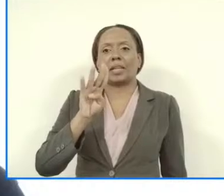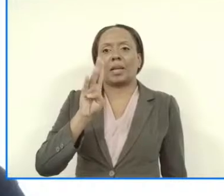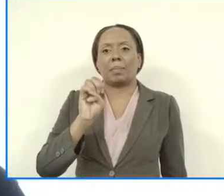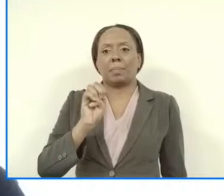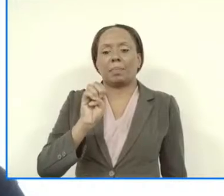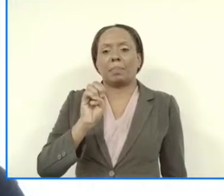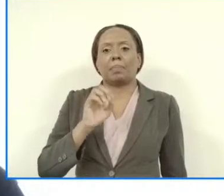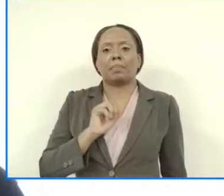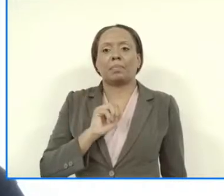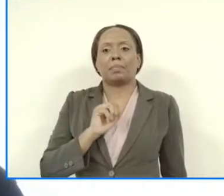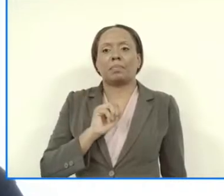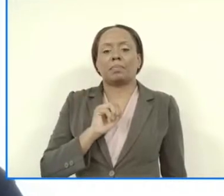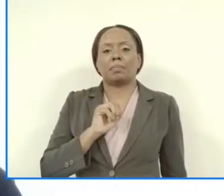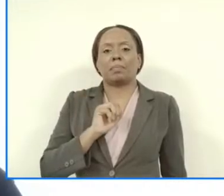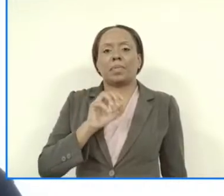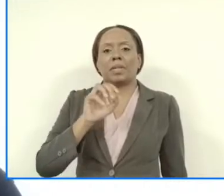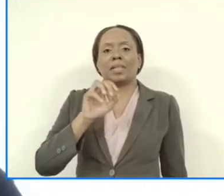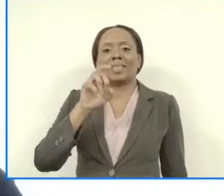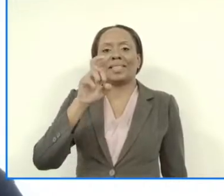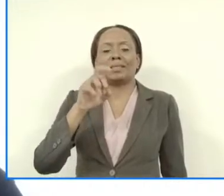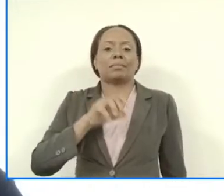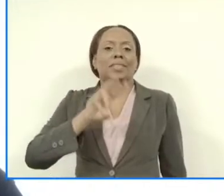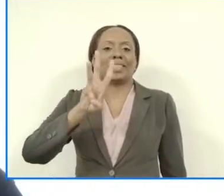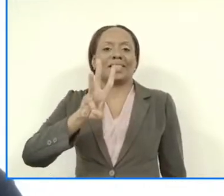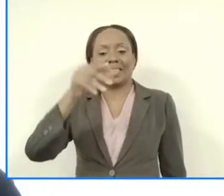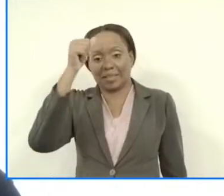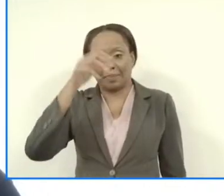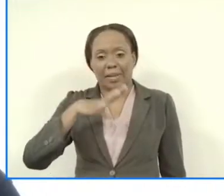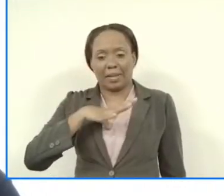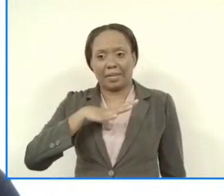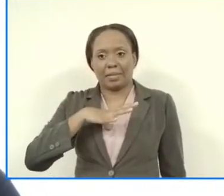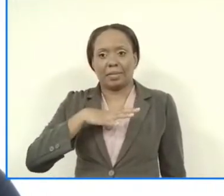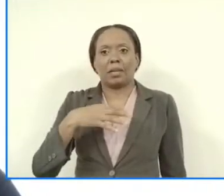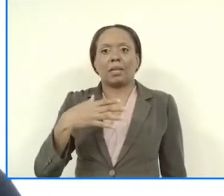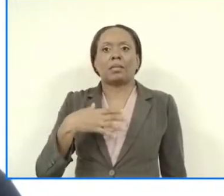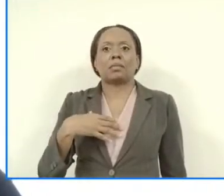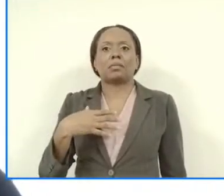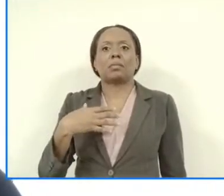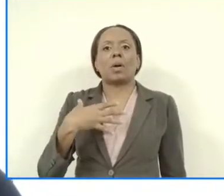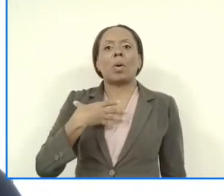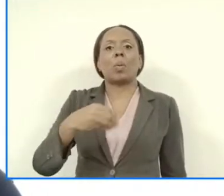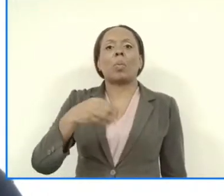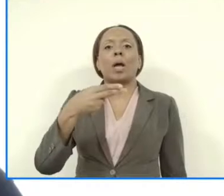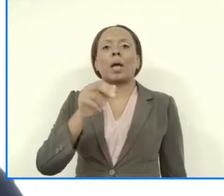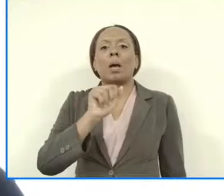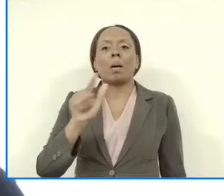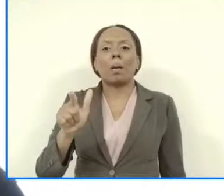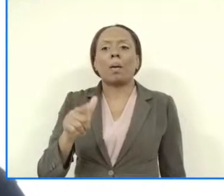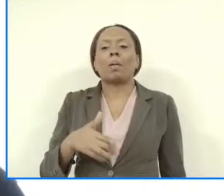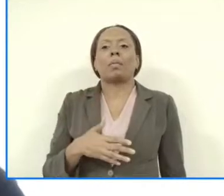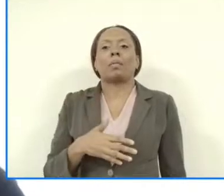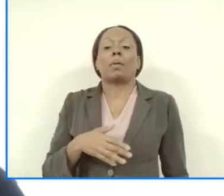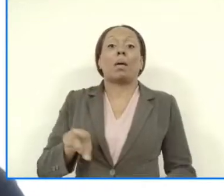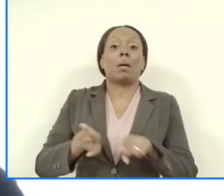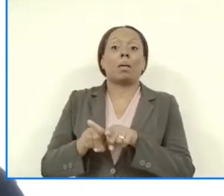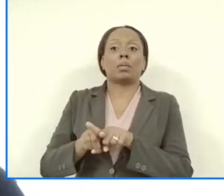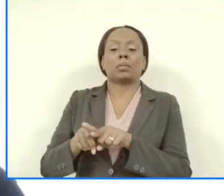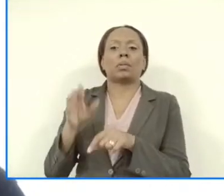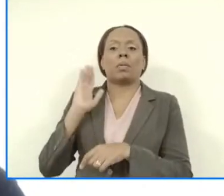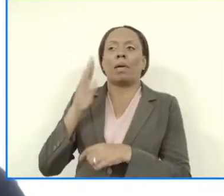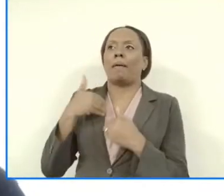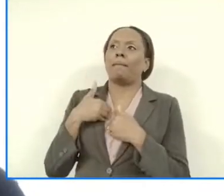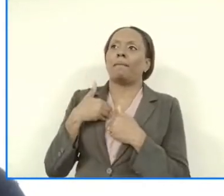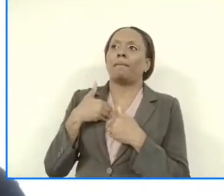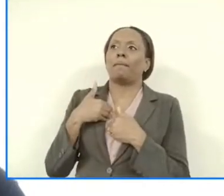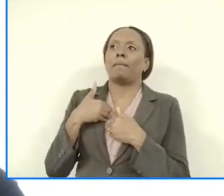St. Helens Old Post Office, Sixmens, there's Fustic, Whitehall, there's Black Bess, and then on the Providence feeder in the south, there's